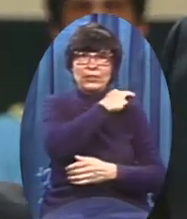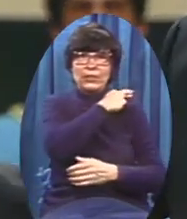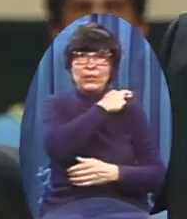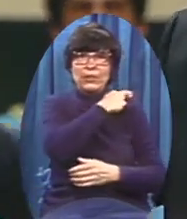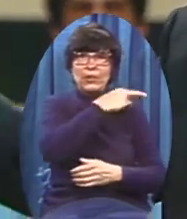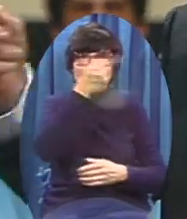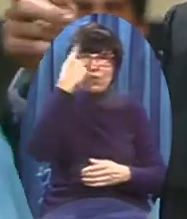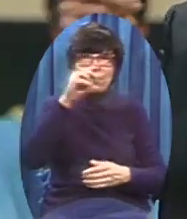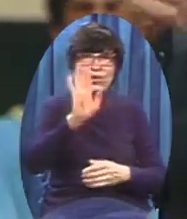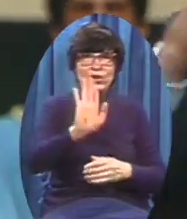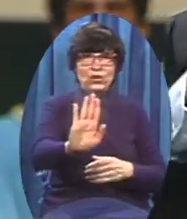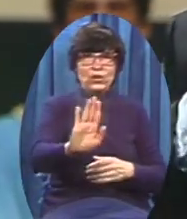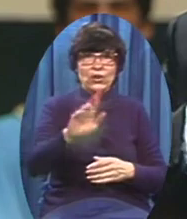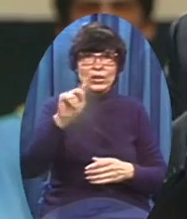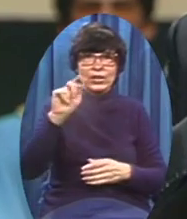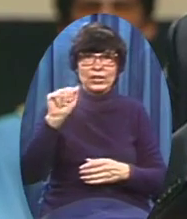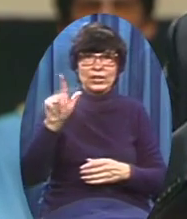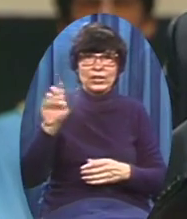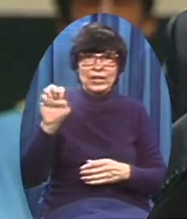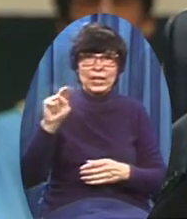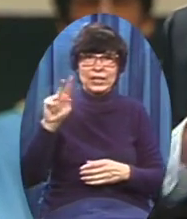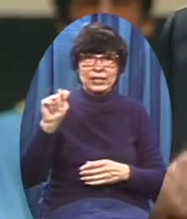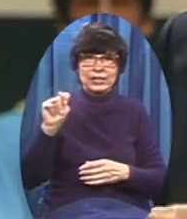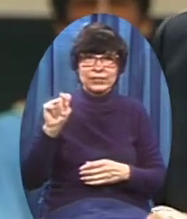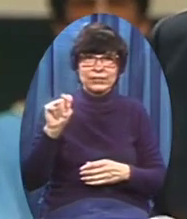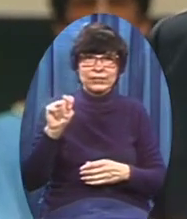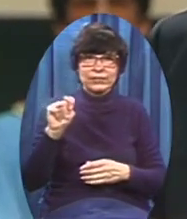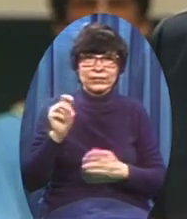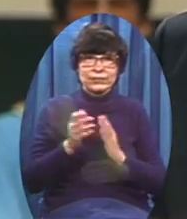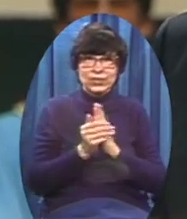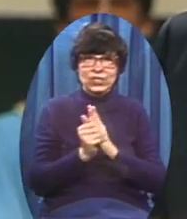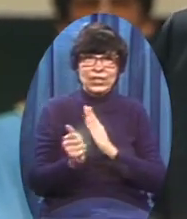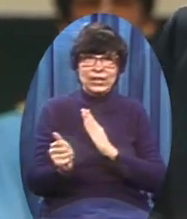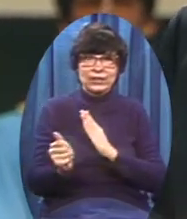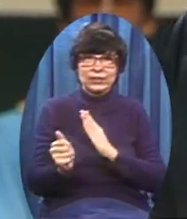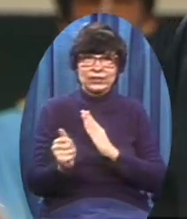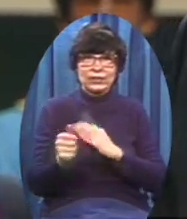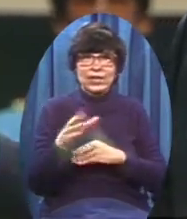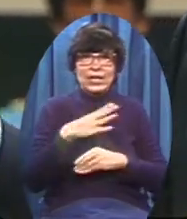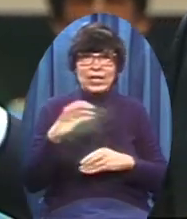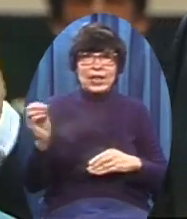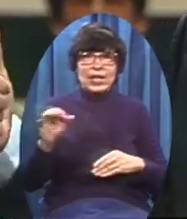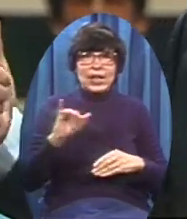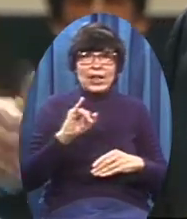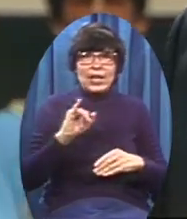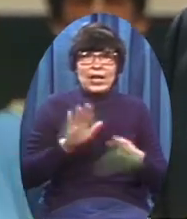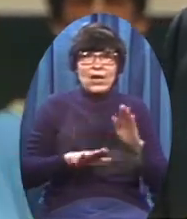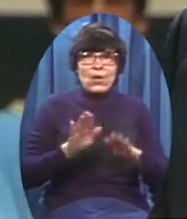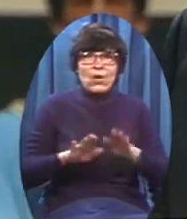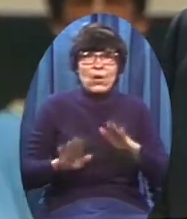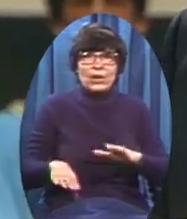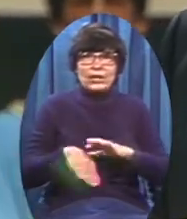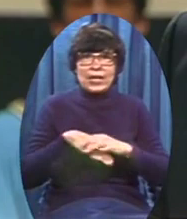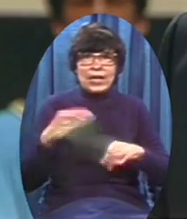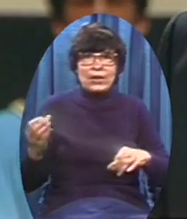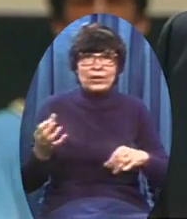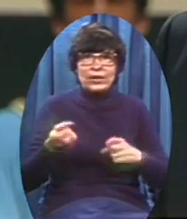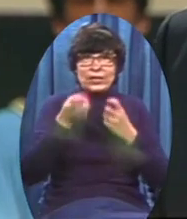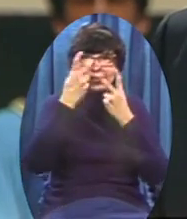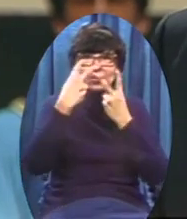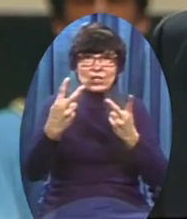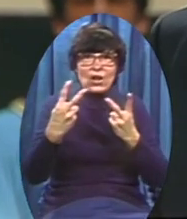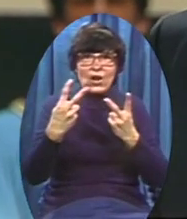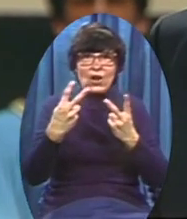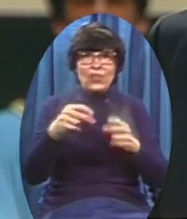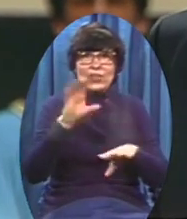moment ago looking out at all these students and all this crowd, and with this snowstorm on here today, when I walked out with Brother Jerry there a moment ago and saw this